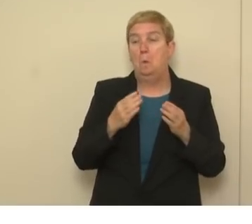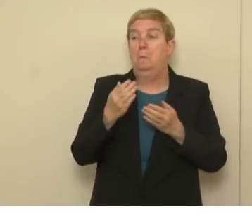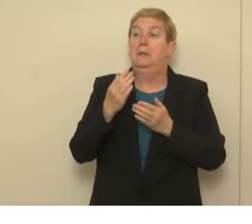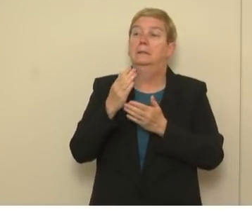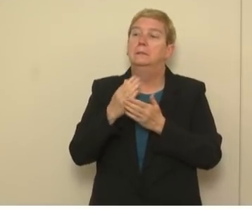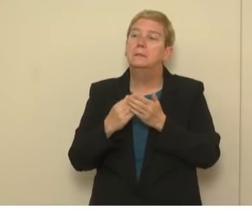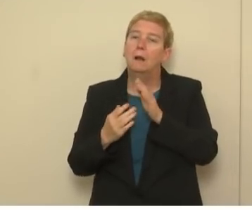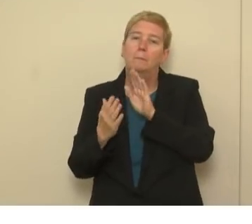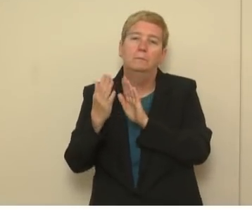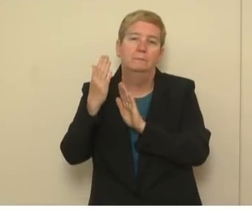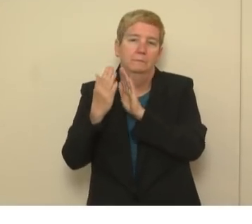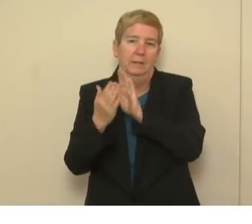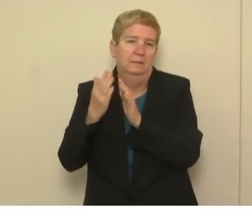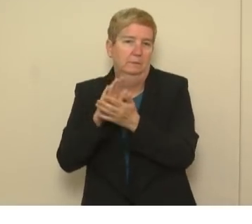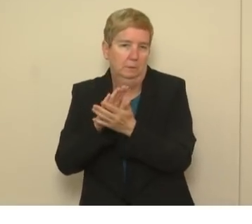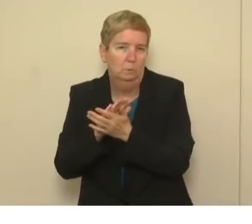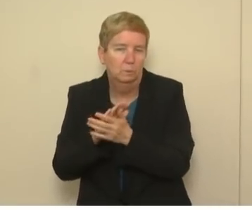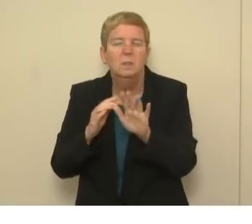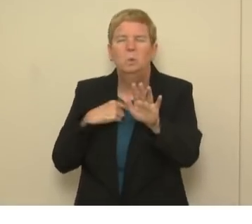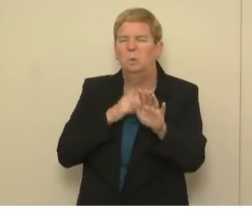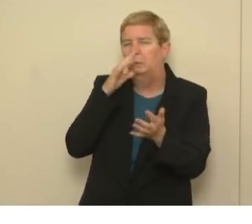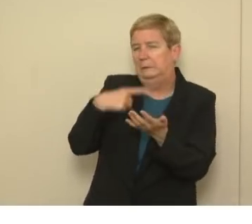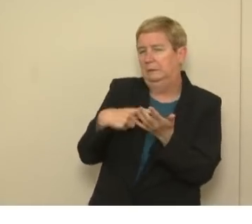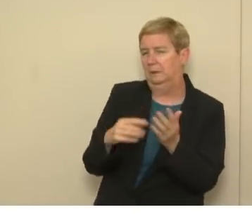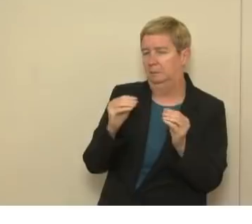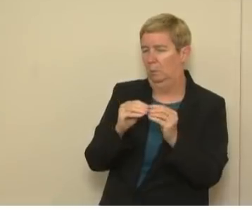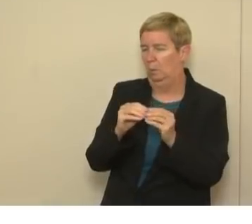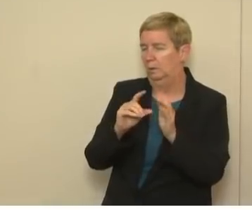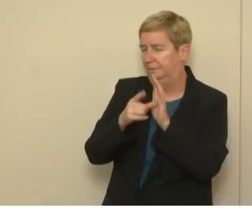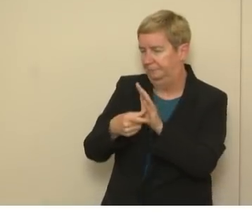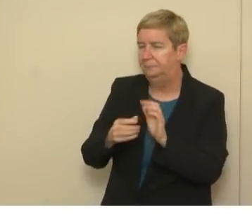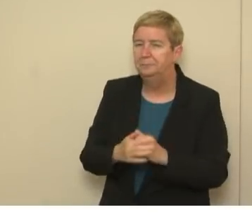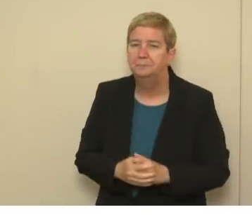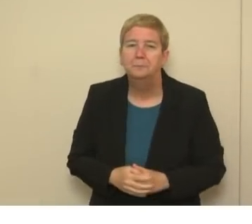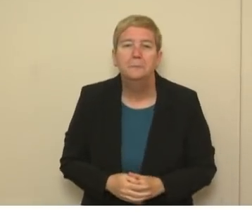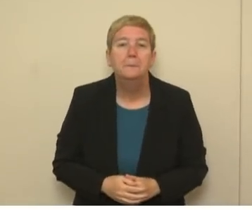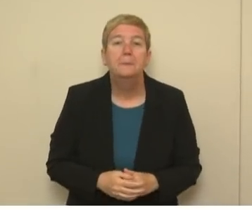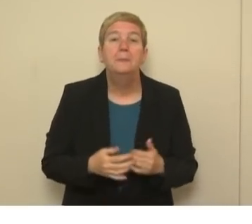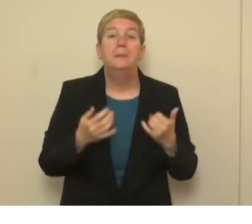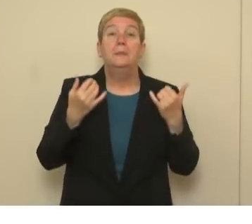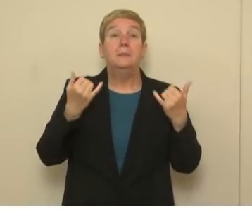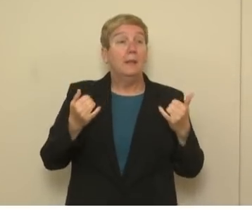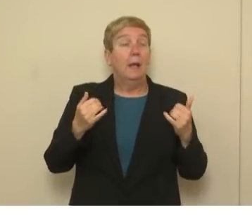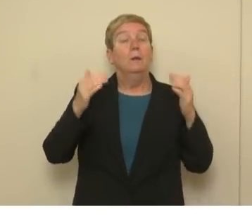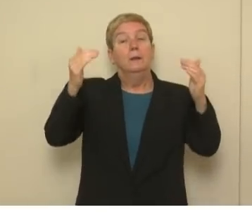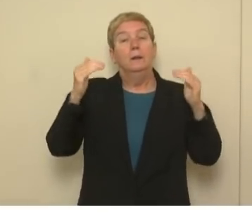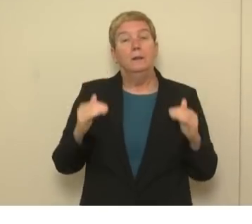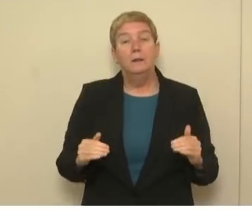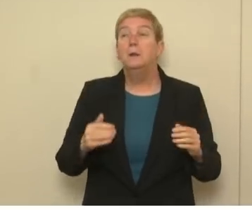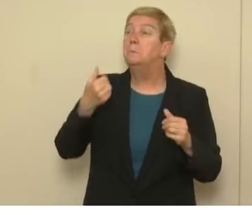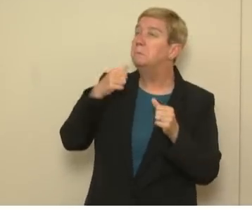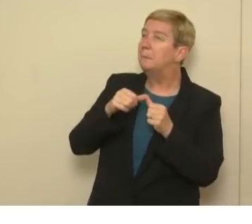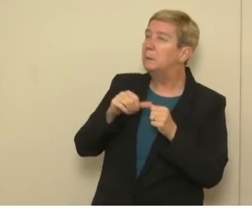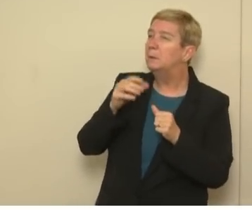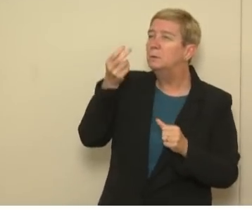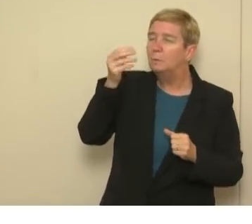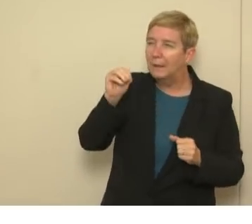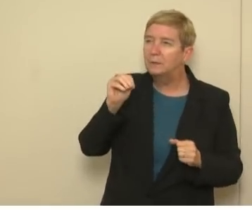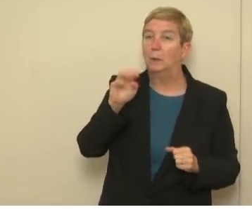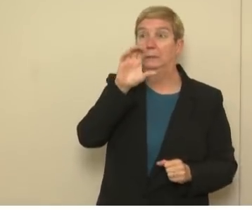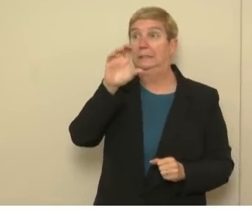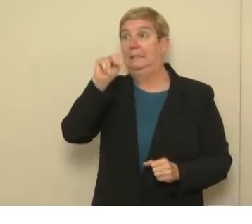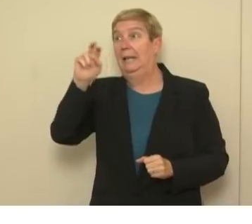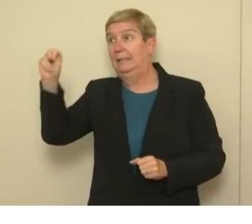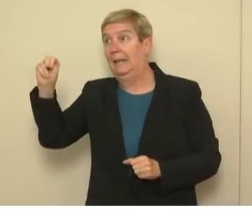be having soon. The next slide, just to mention, New Mexico was featured on CNN. This